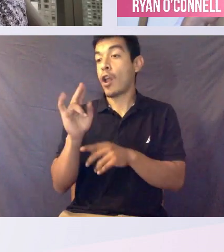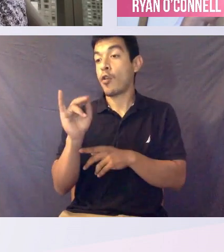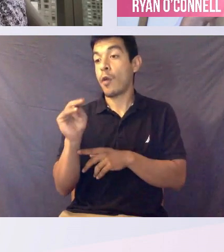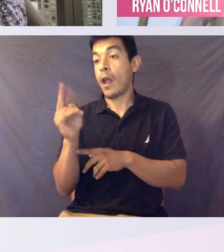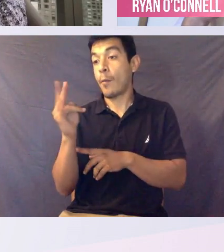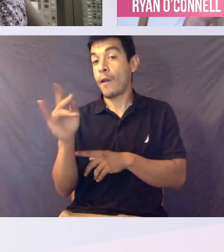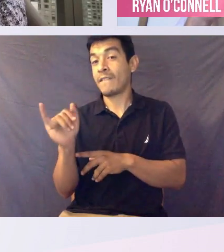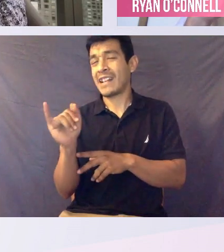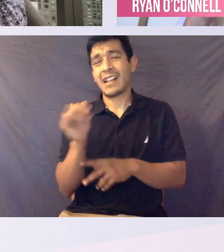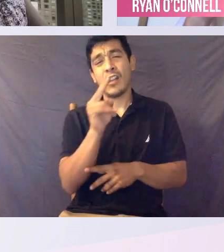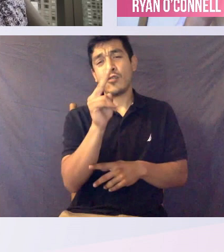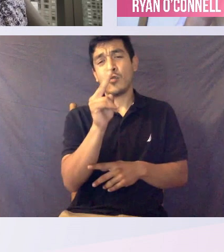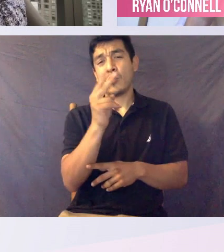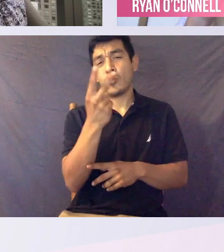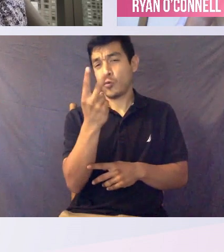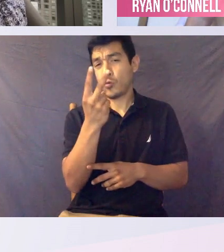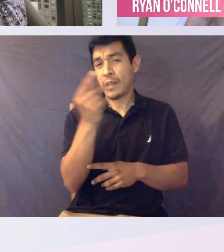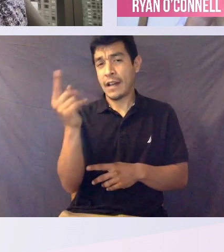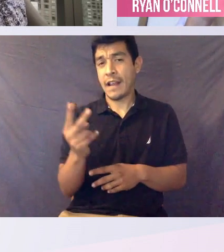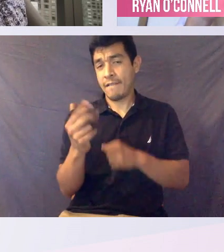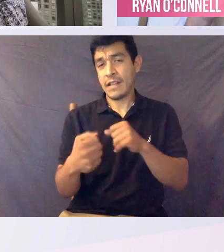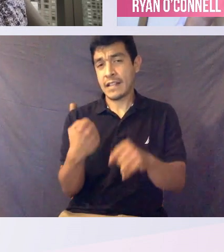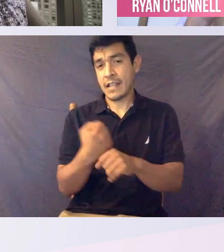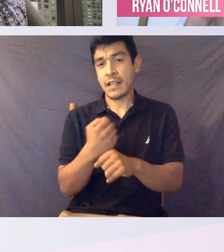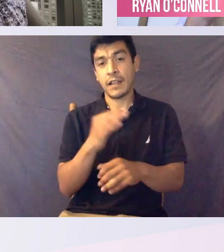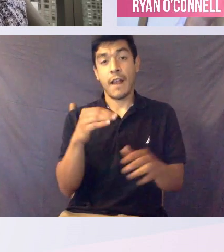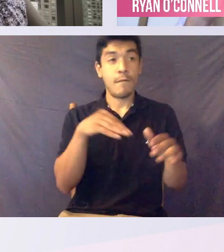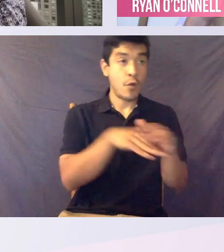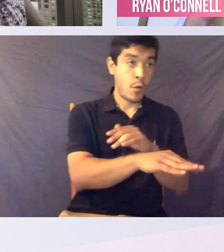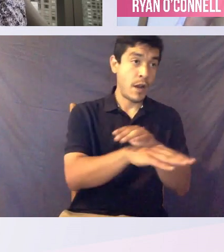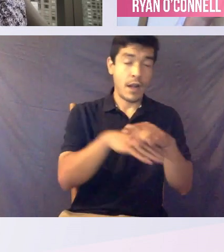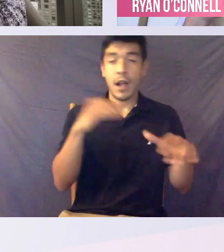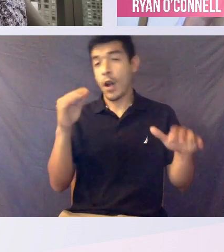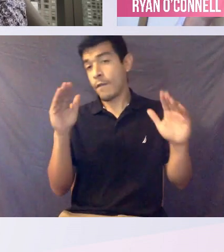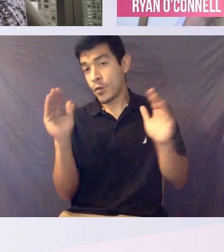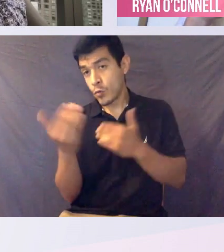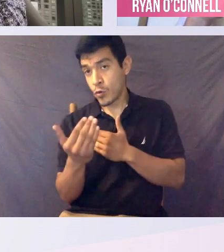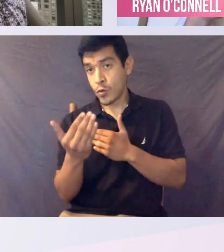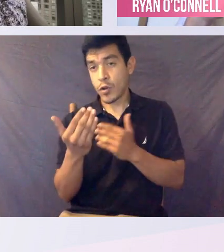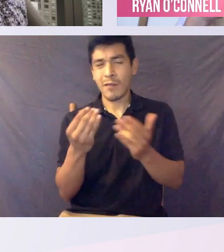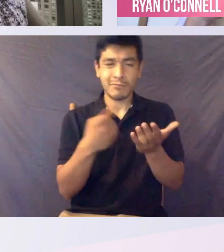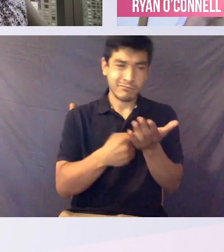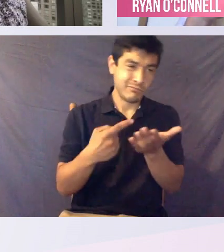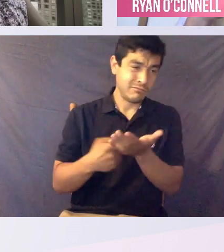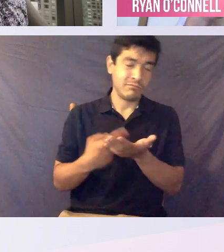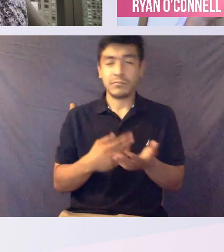2.5 years of going in and out of rooms and talking about this story.